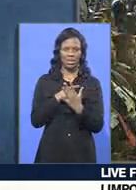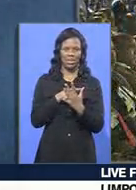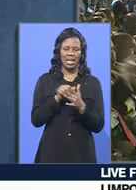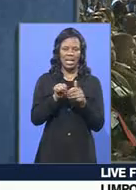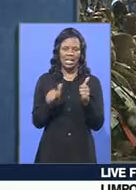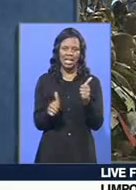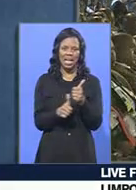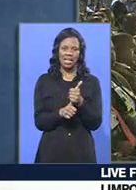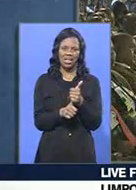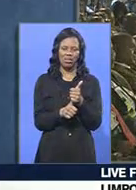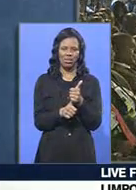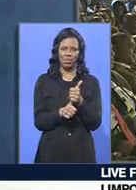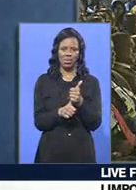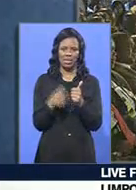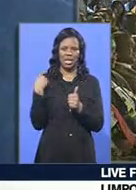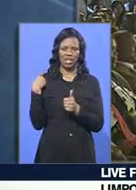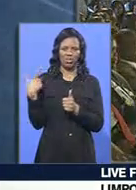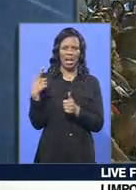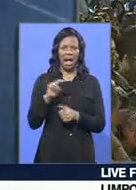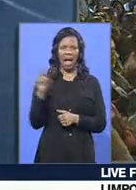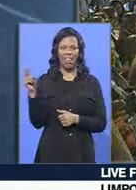deputy secretary general.